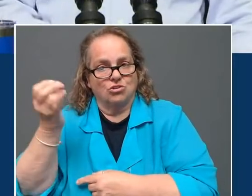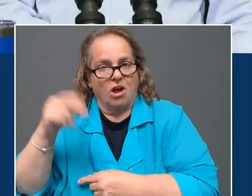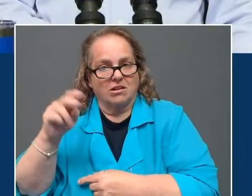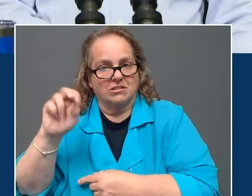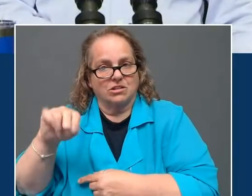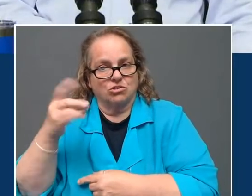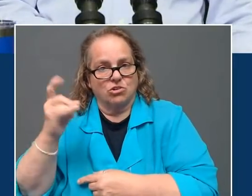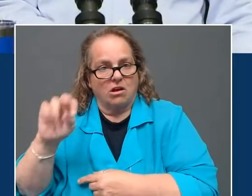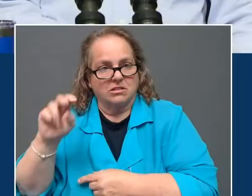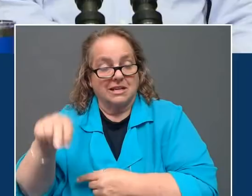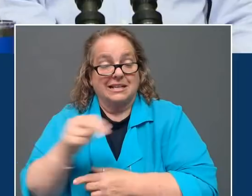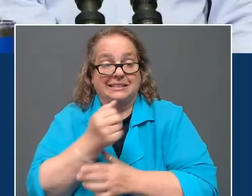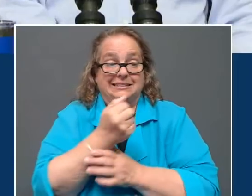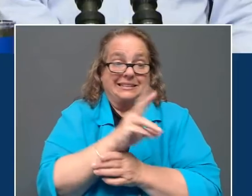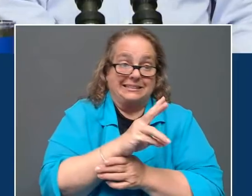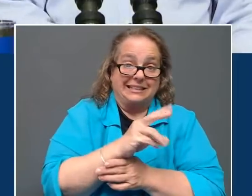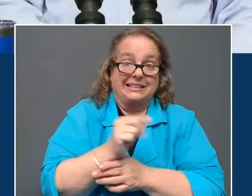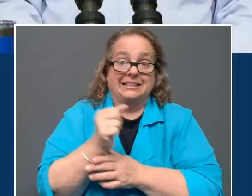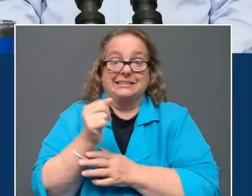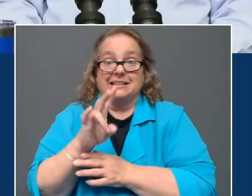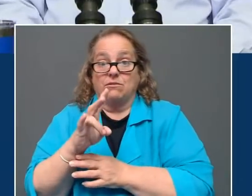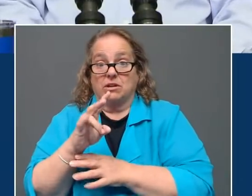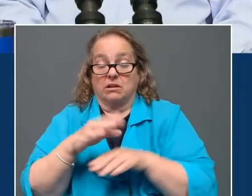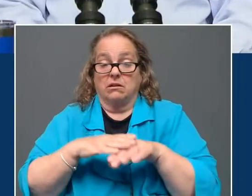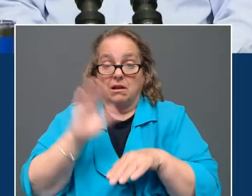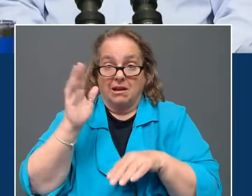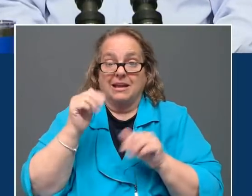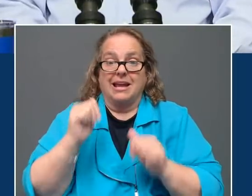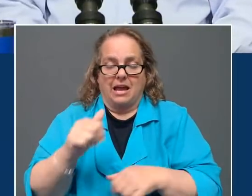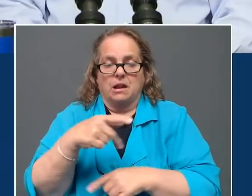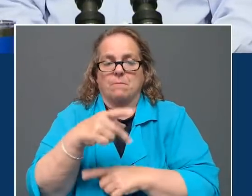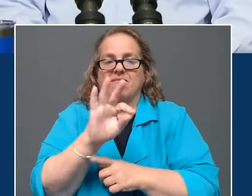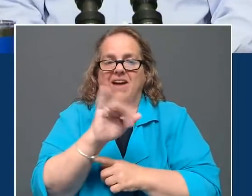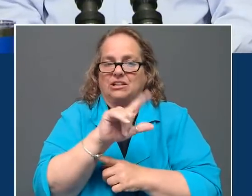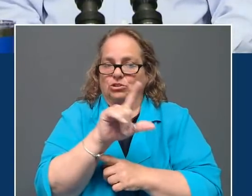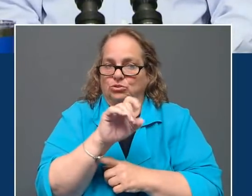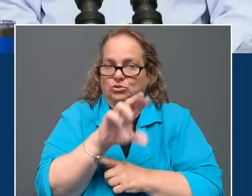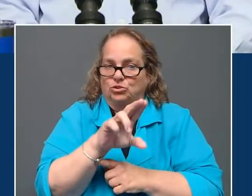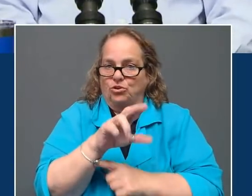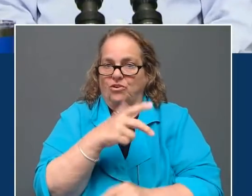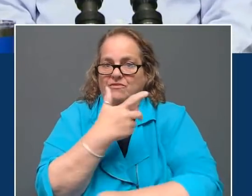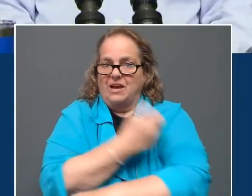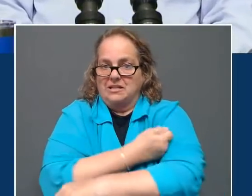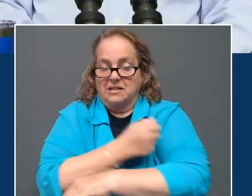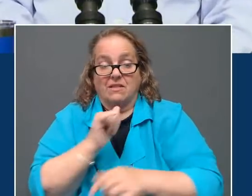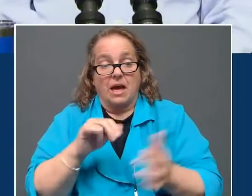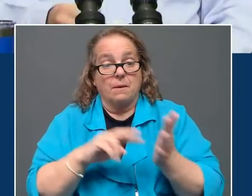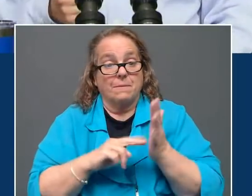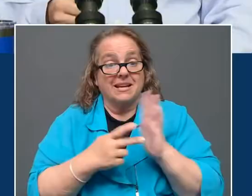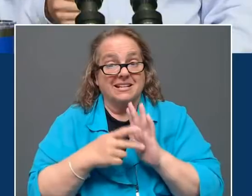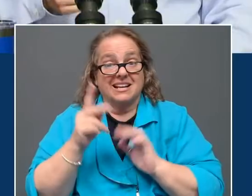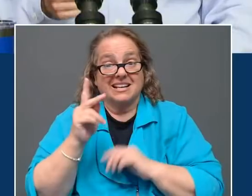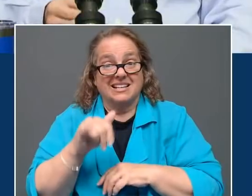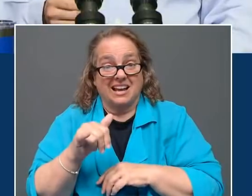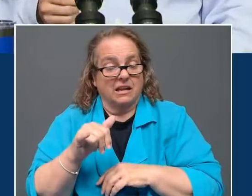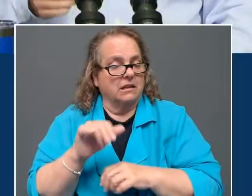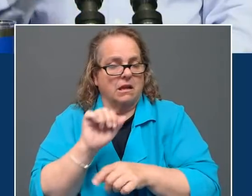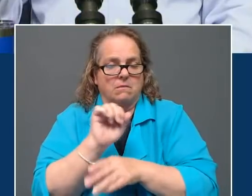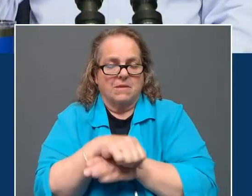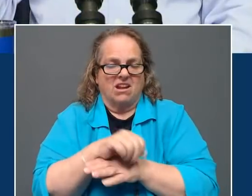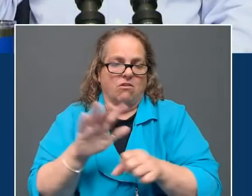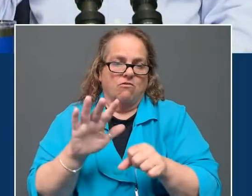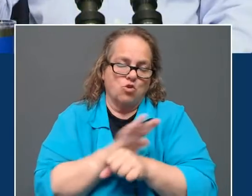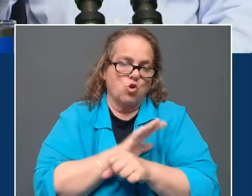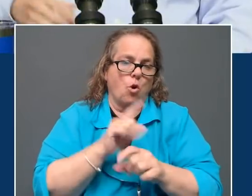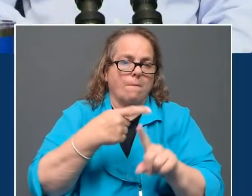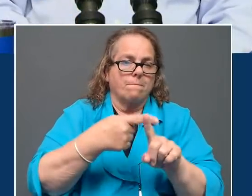are eligible to take the Pfizer vaccine. This means Kentucky is beating by a full month President Biden's goal